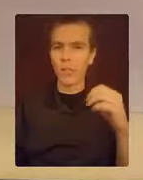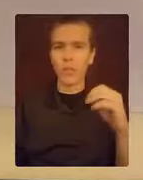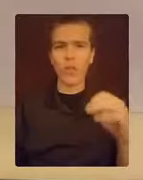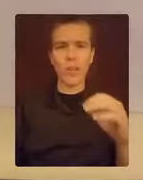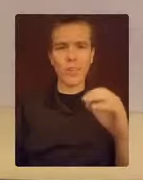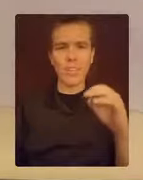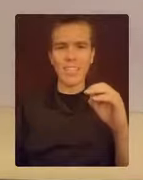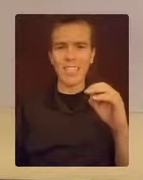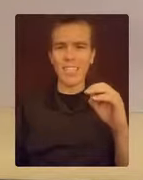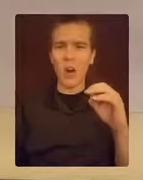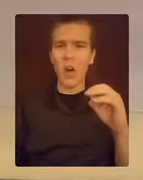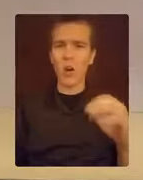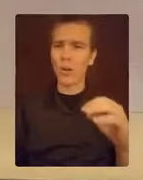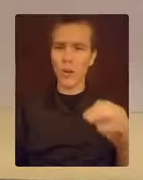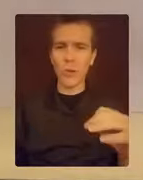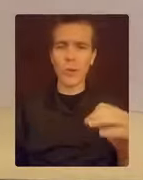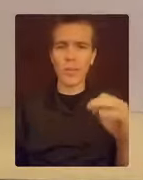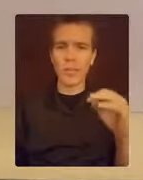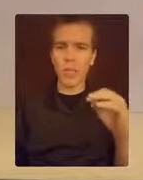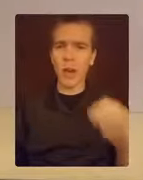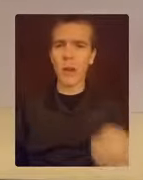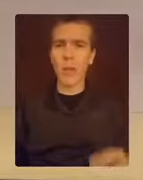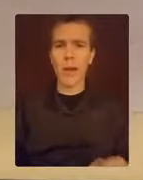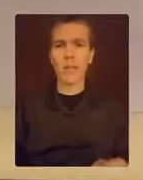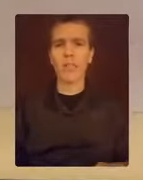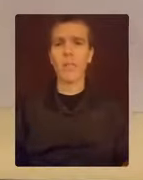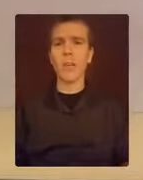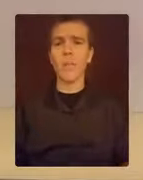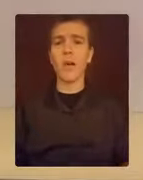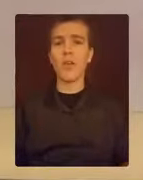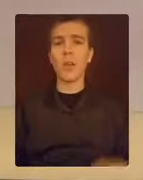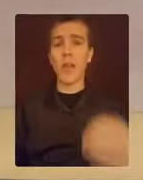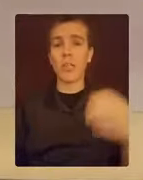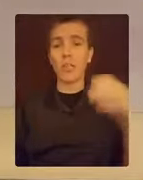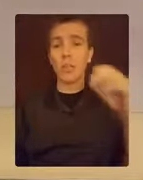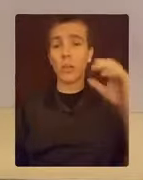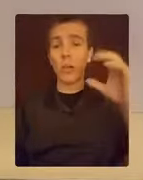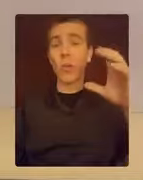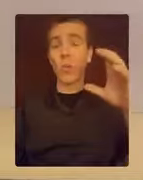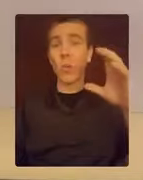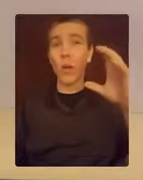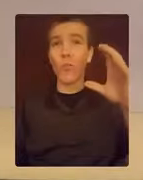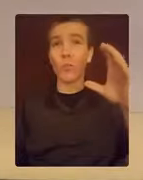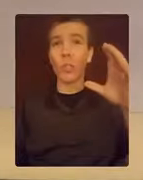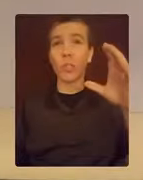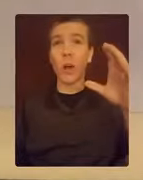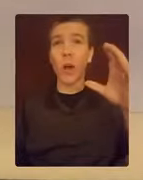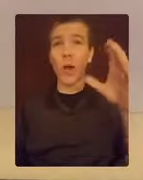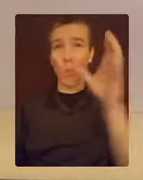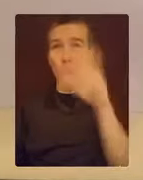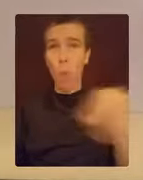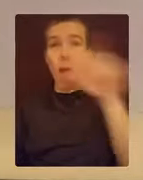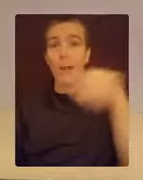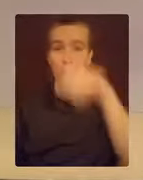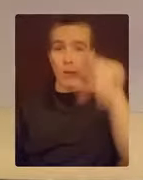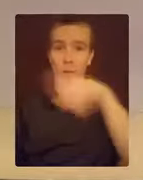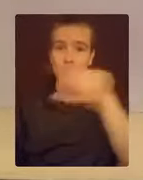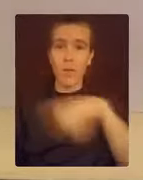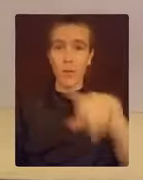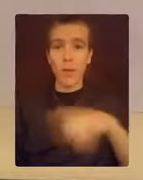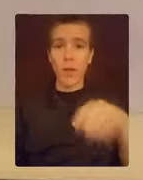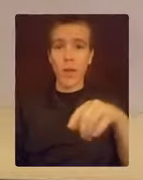this is a trick that is hard to do. It takes a lot of practice, but you can actually look at what you just saw and rewind